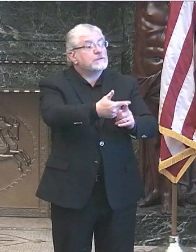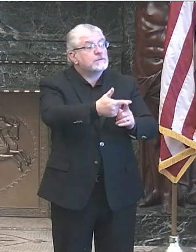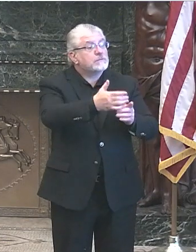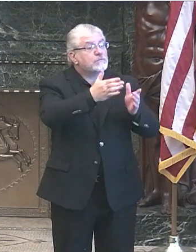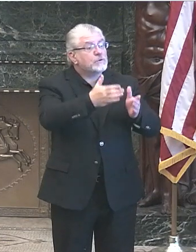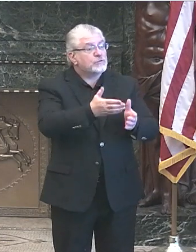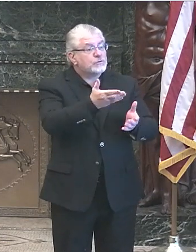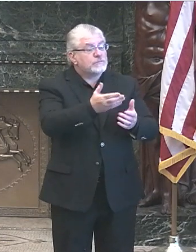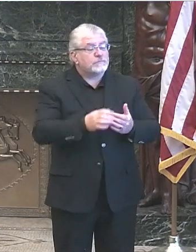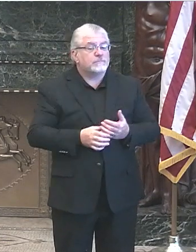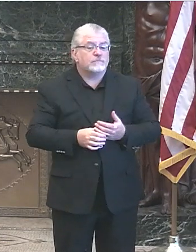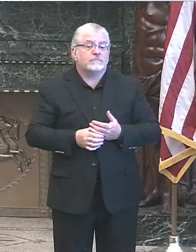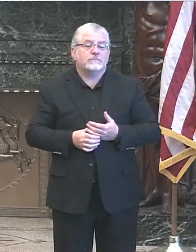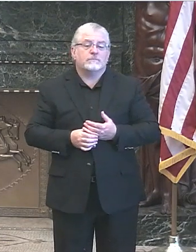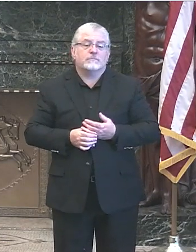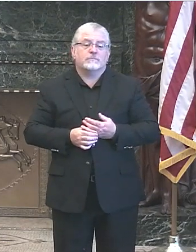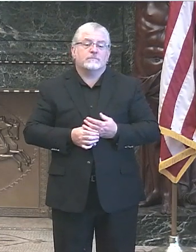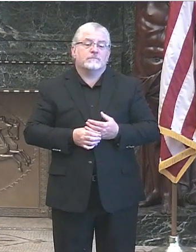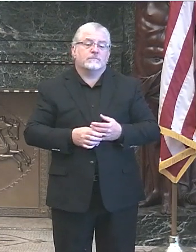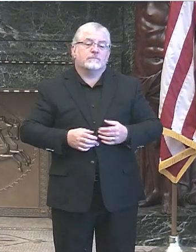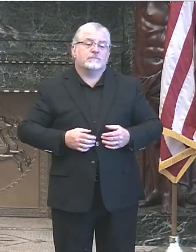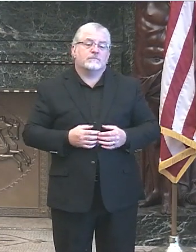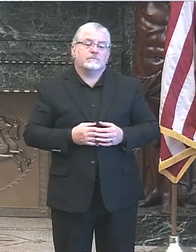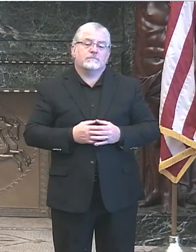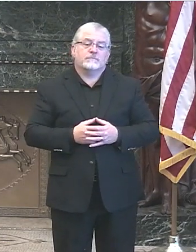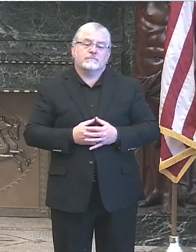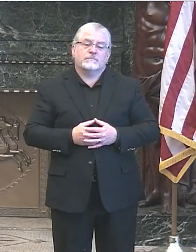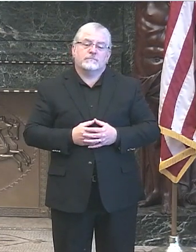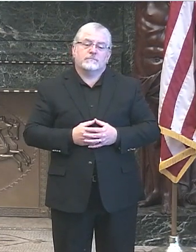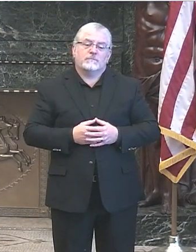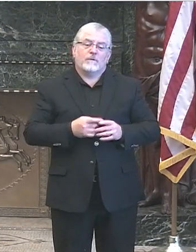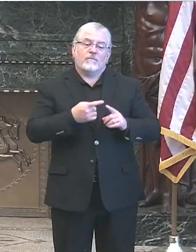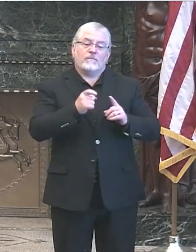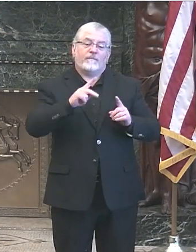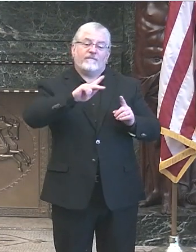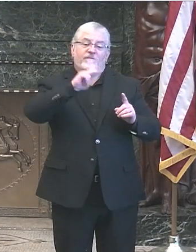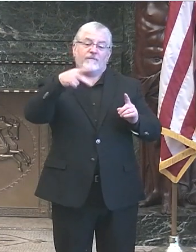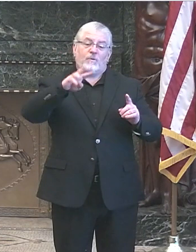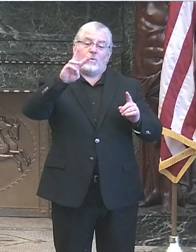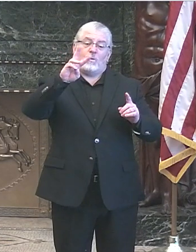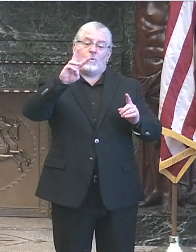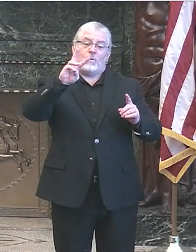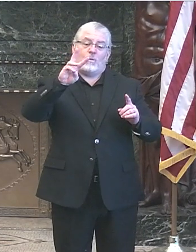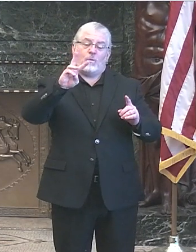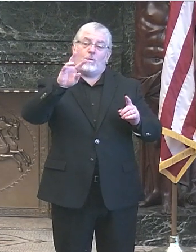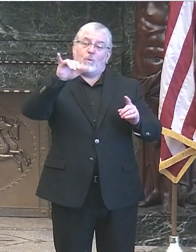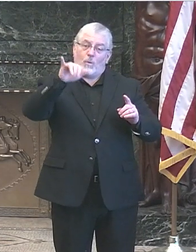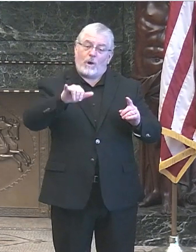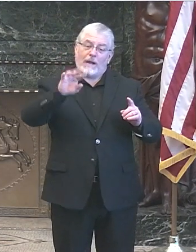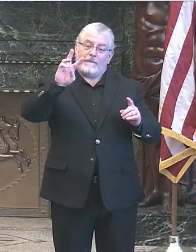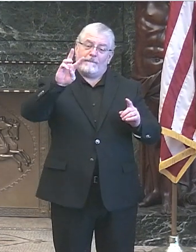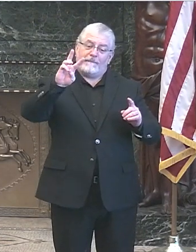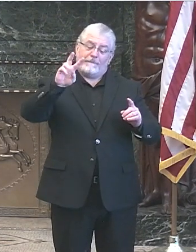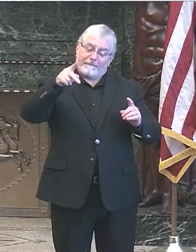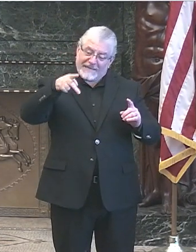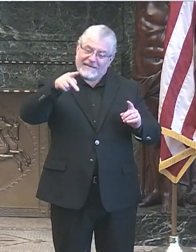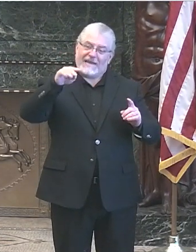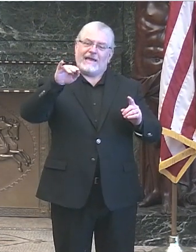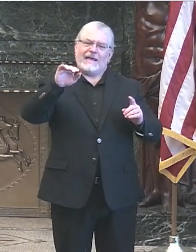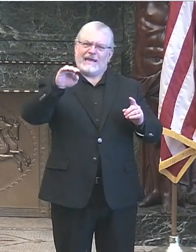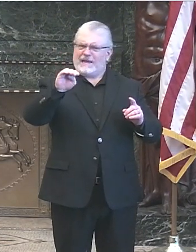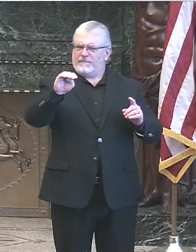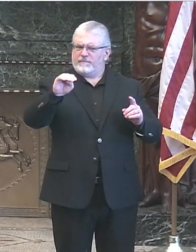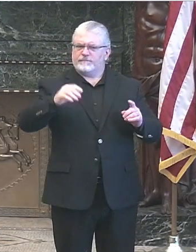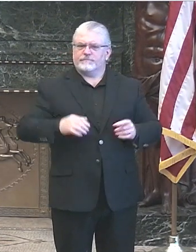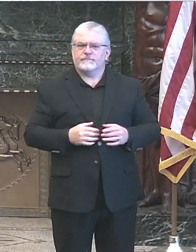Next, we have Martin Pratt with Philly YBN. Martin. Thank you guys for doing this, and sorry for the